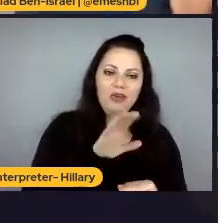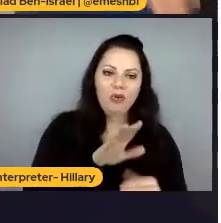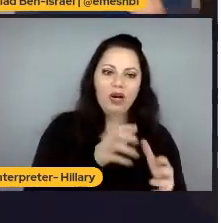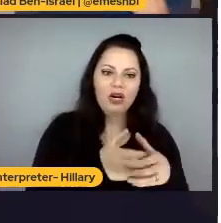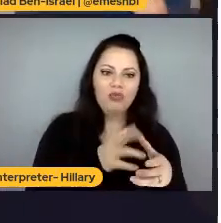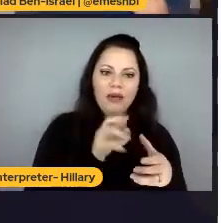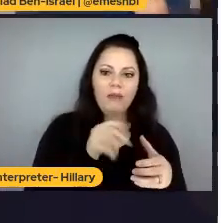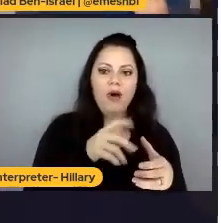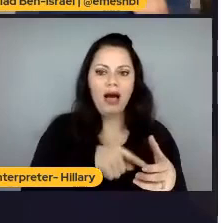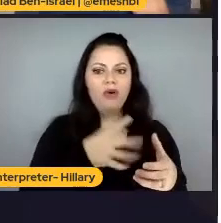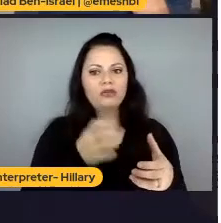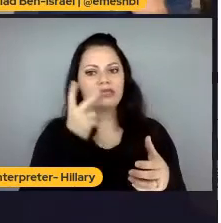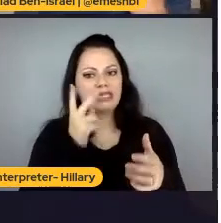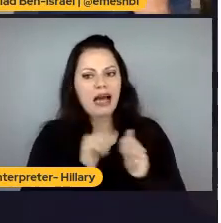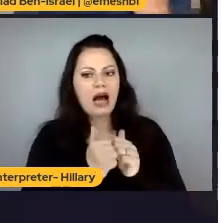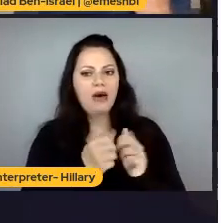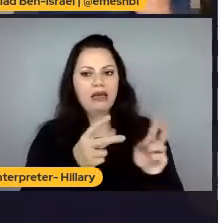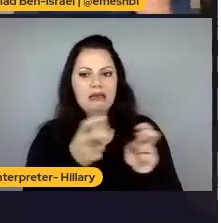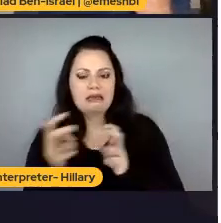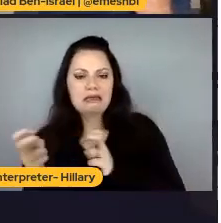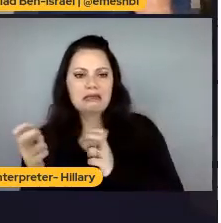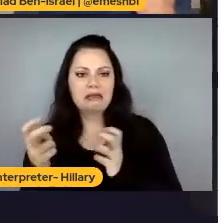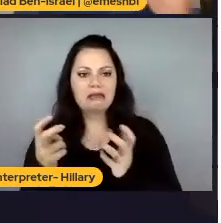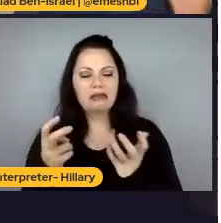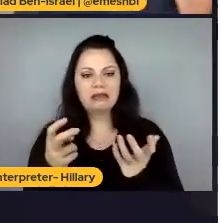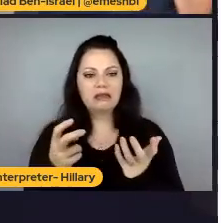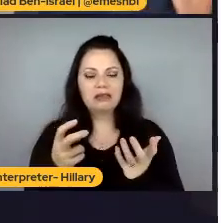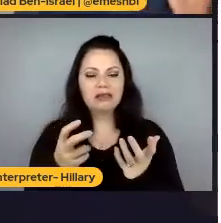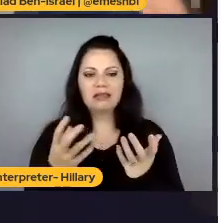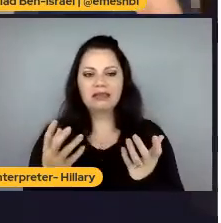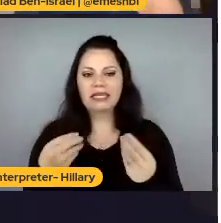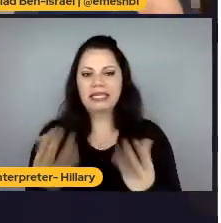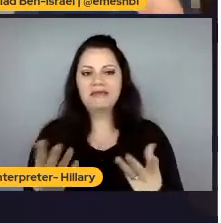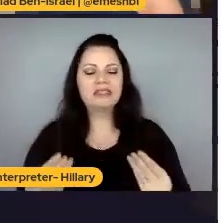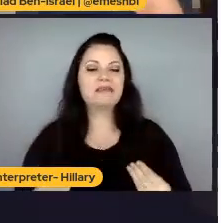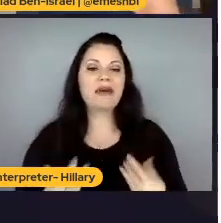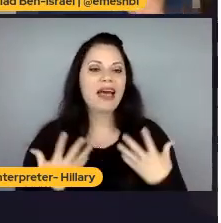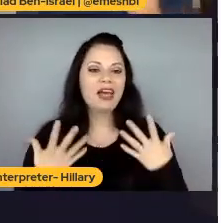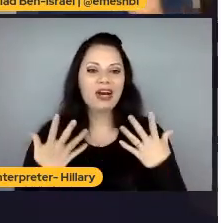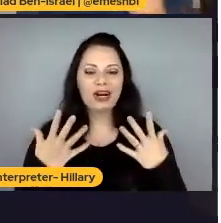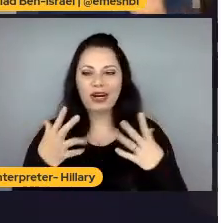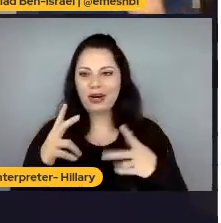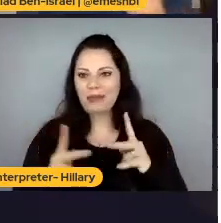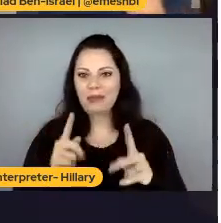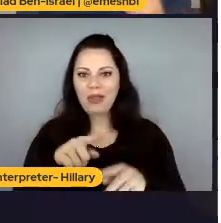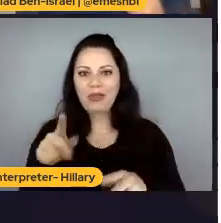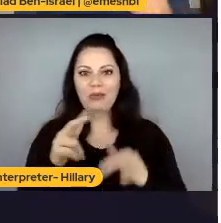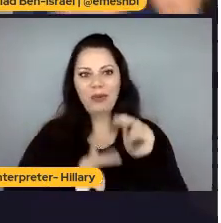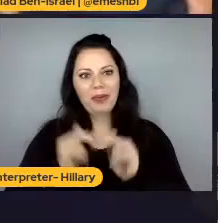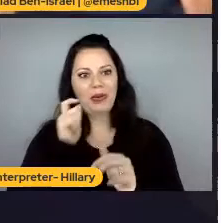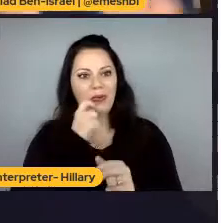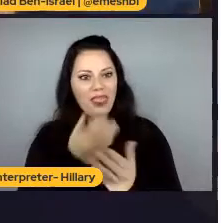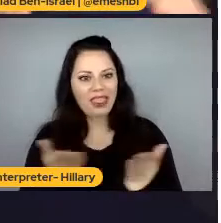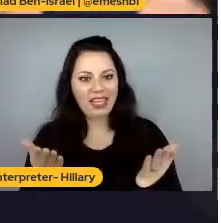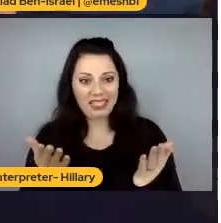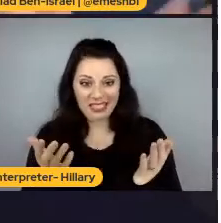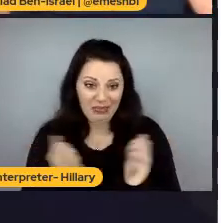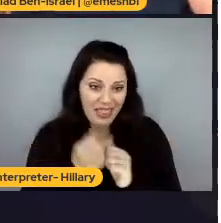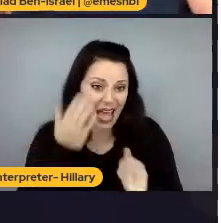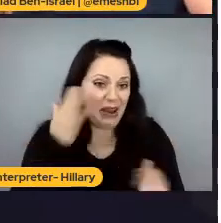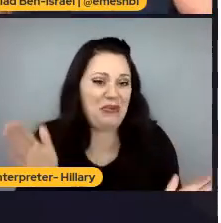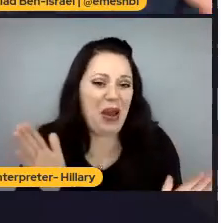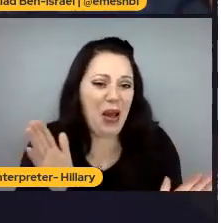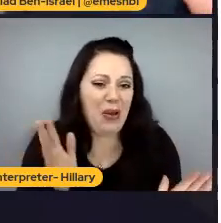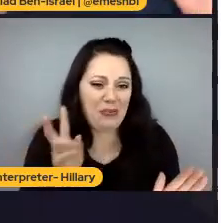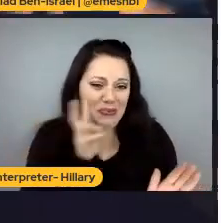what I can do with that and maybe just inspire some people to like build very cool things with this. I don't know. We'll see. Don't